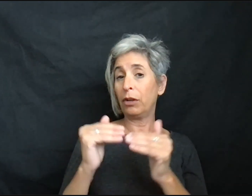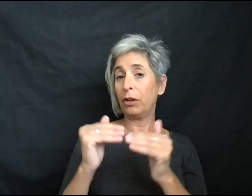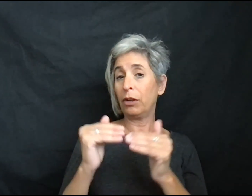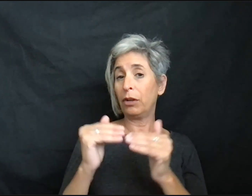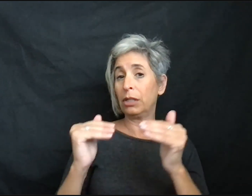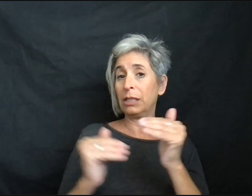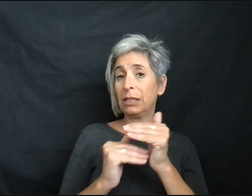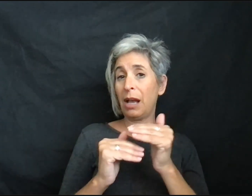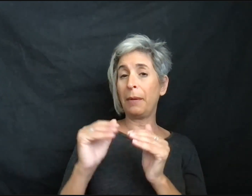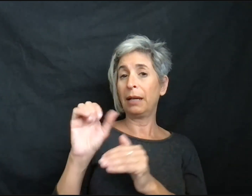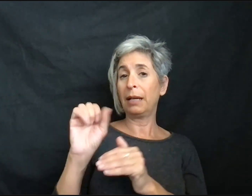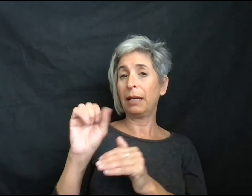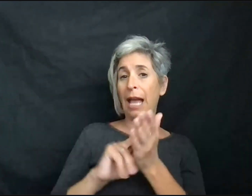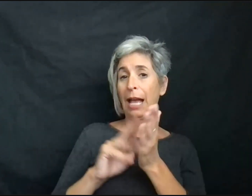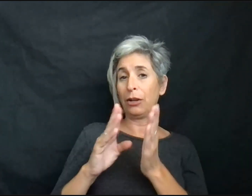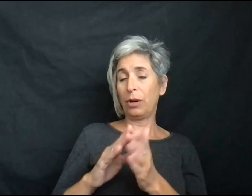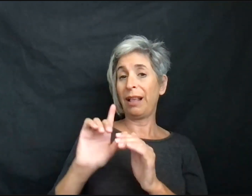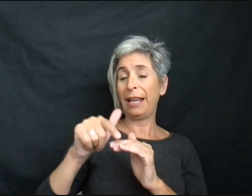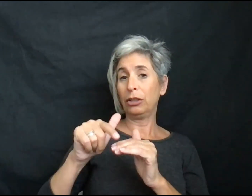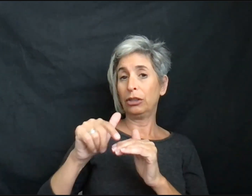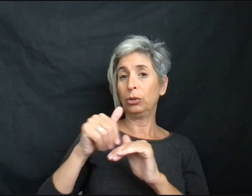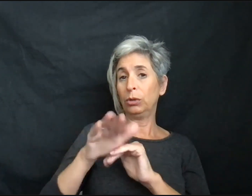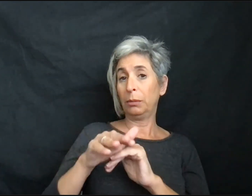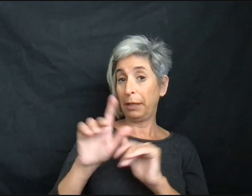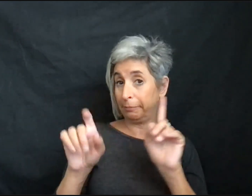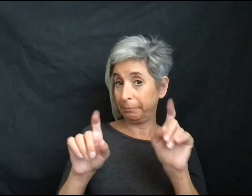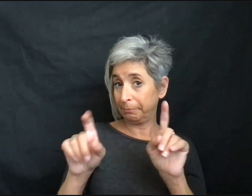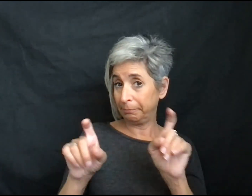in later and submit.